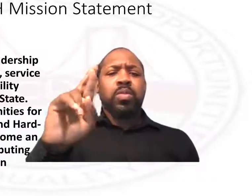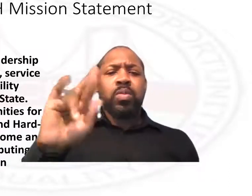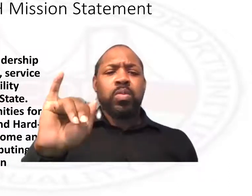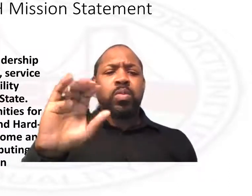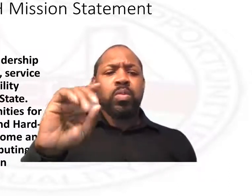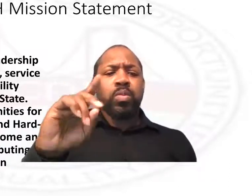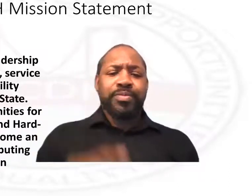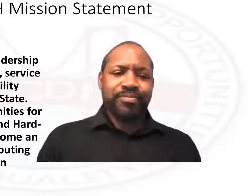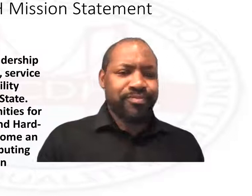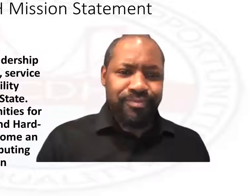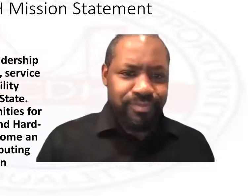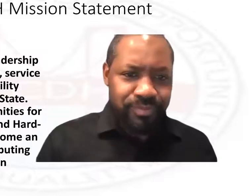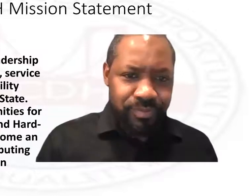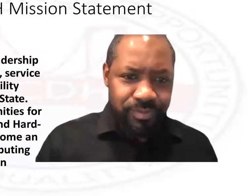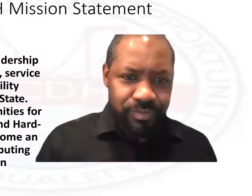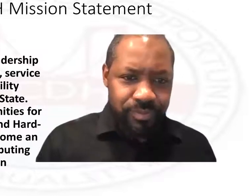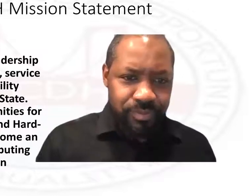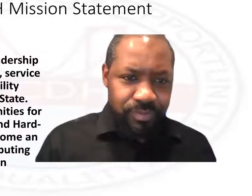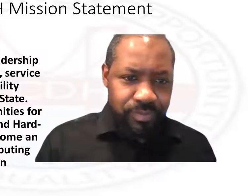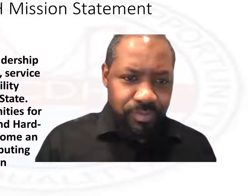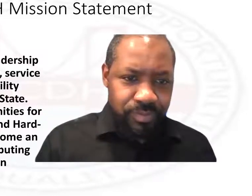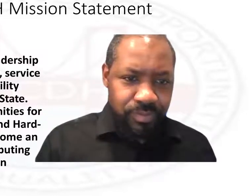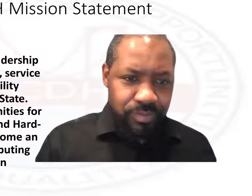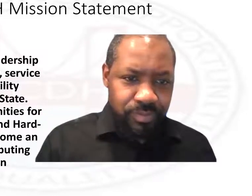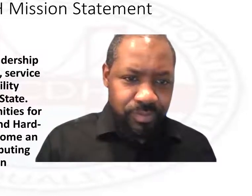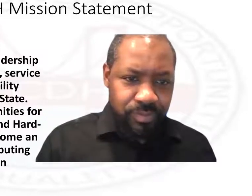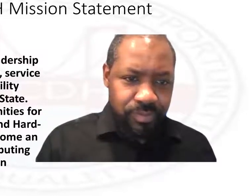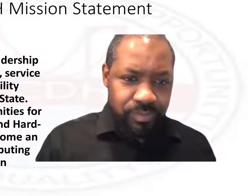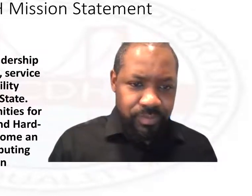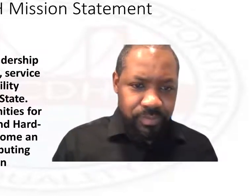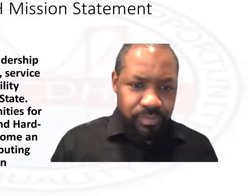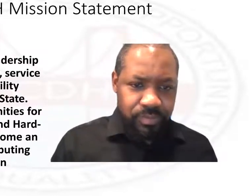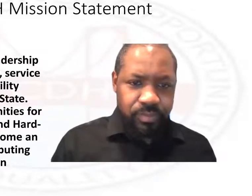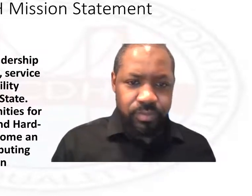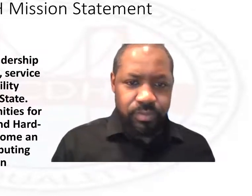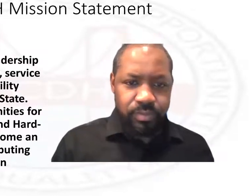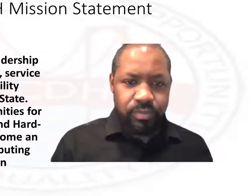Okay. So the Rhode Island Commission for the Deaf and Hard of Hearing